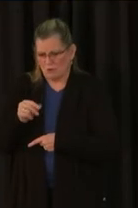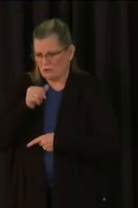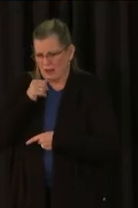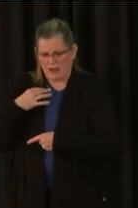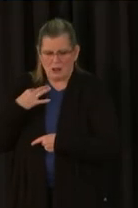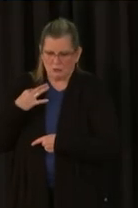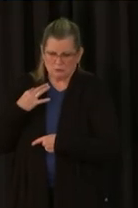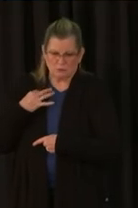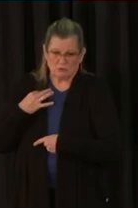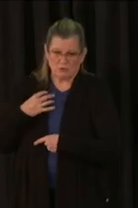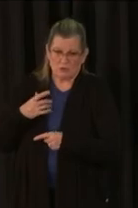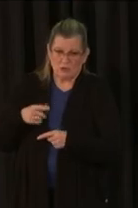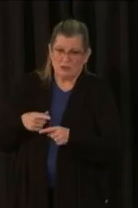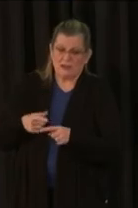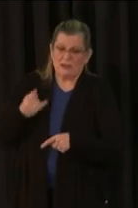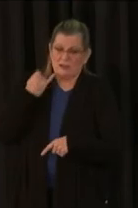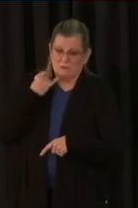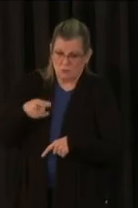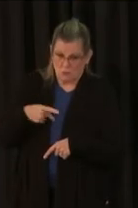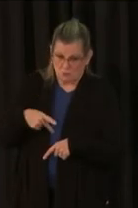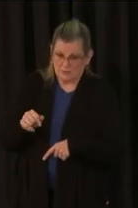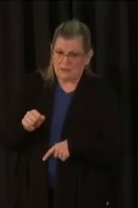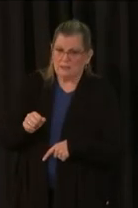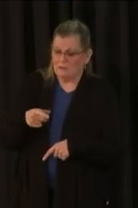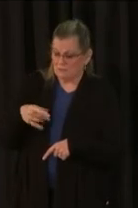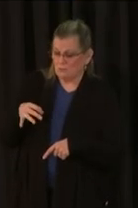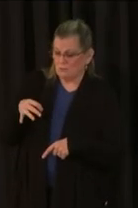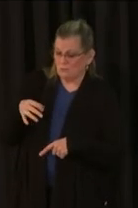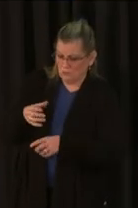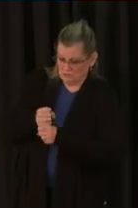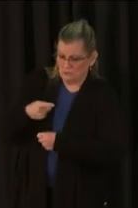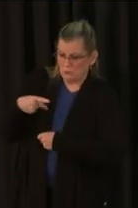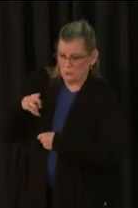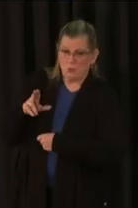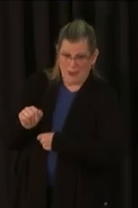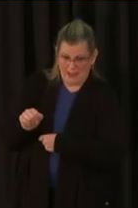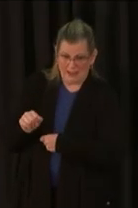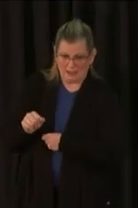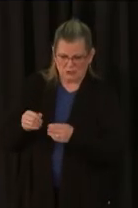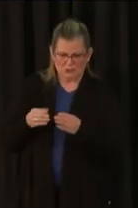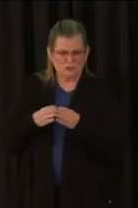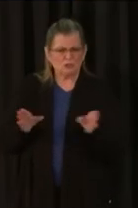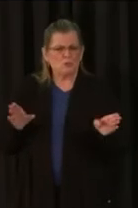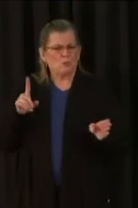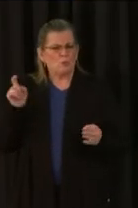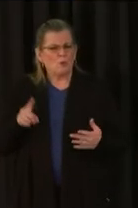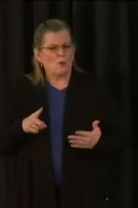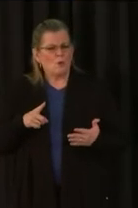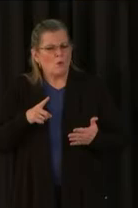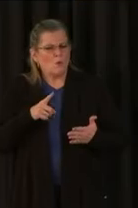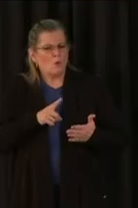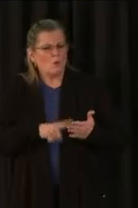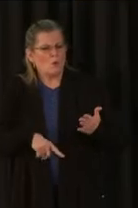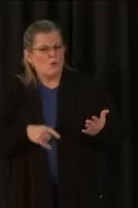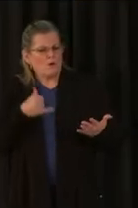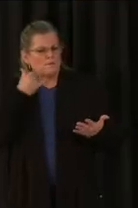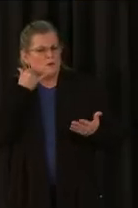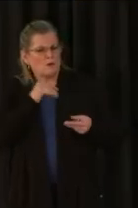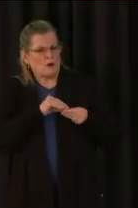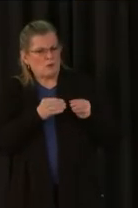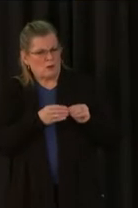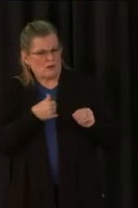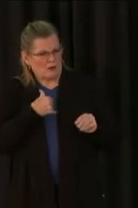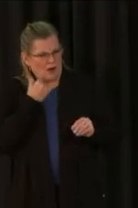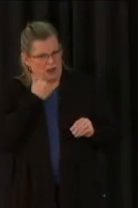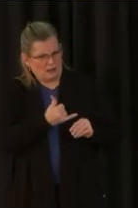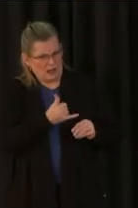received PUA assistance. Okay, and then just kind of a more general question from Facebook about what's the phone number to call or